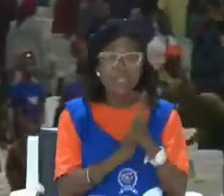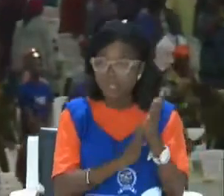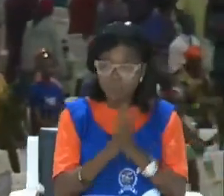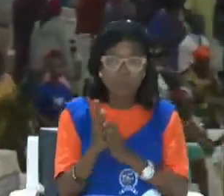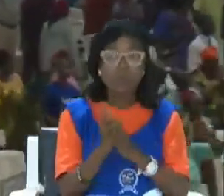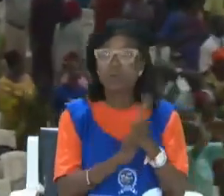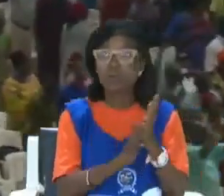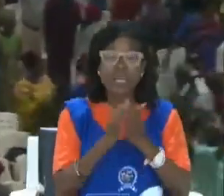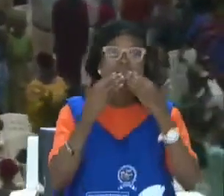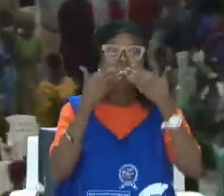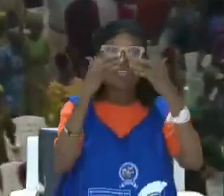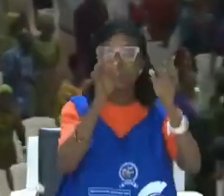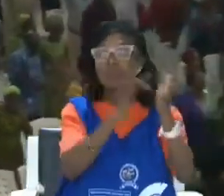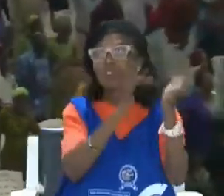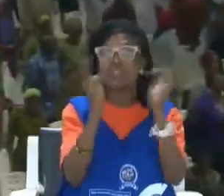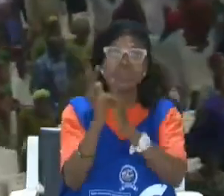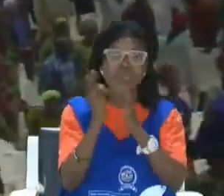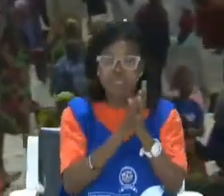Thank you, Lord.